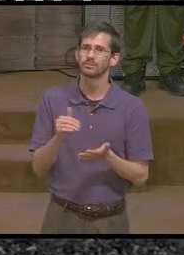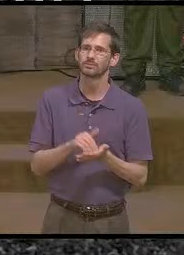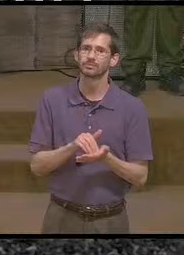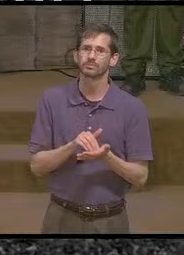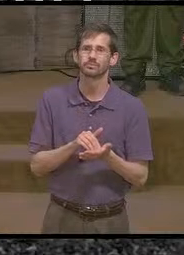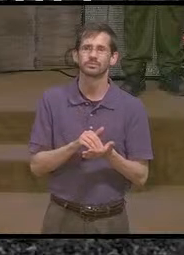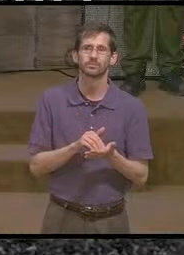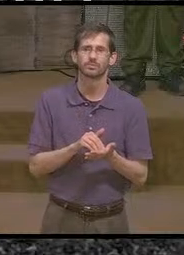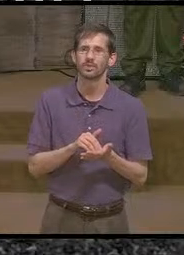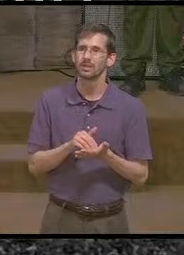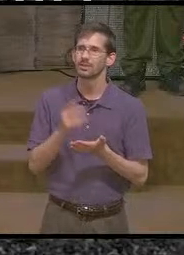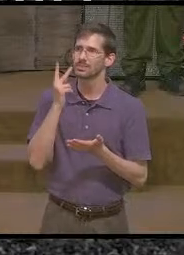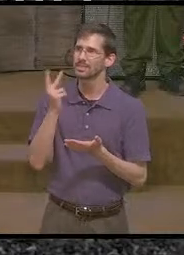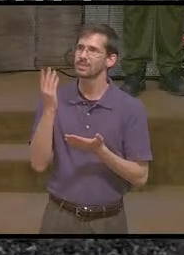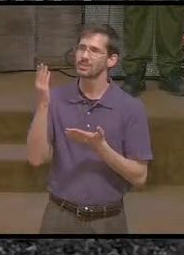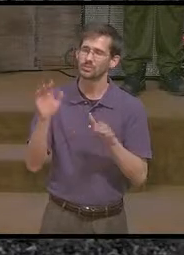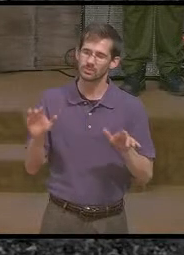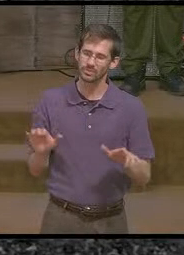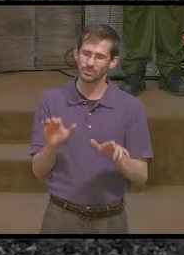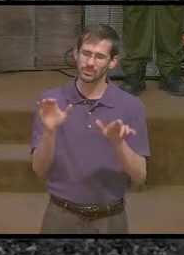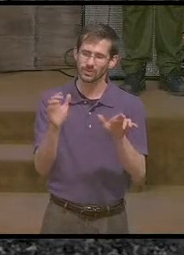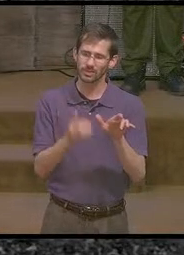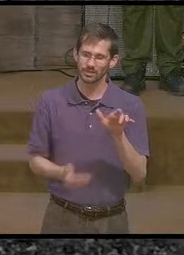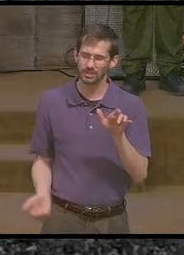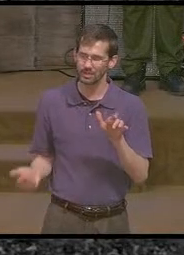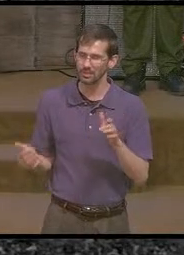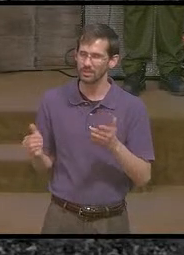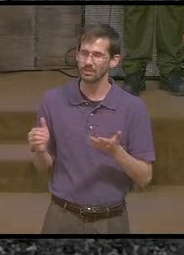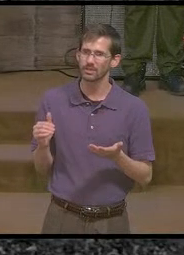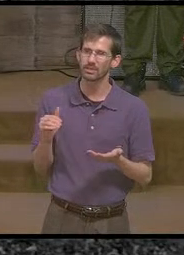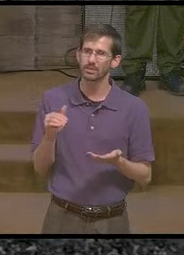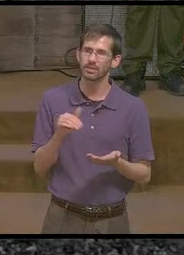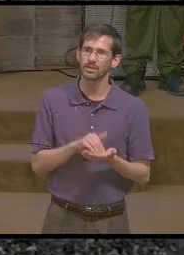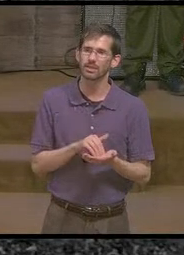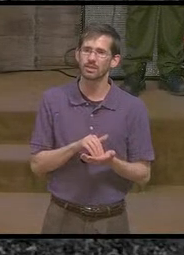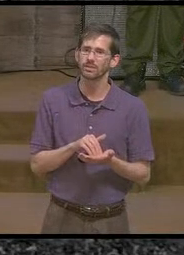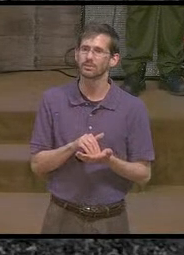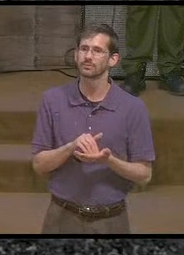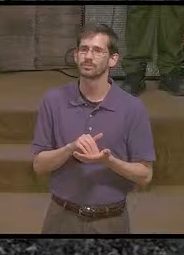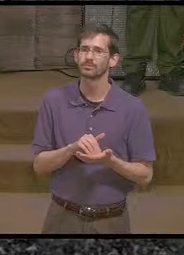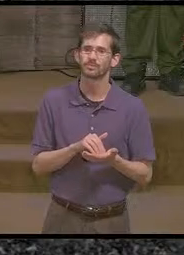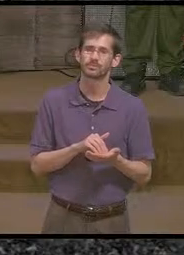again. I'll see you do it